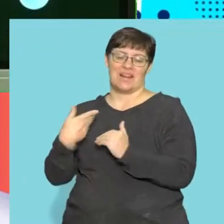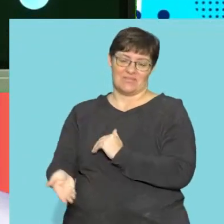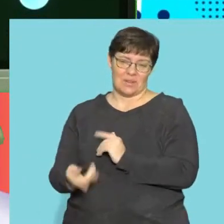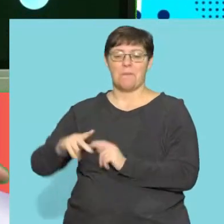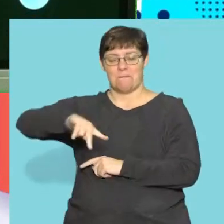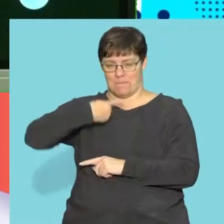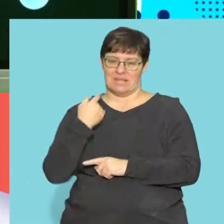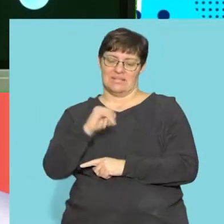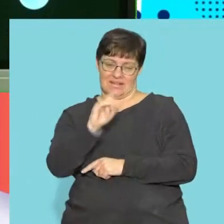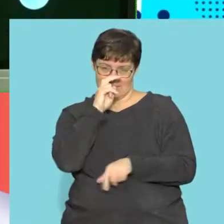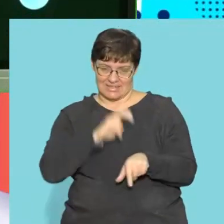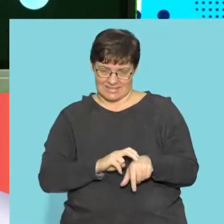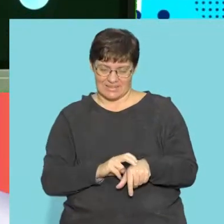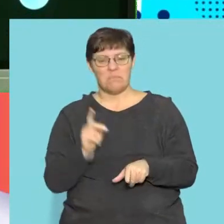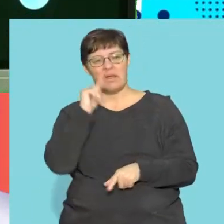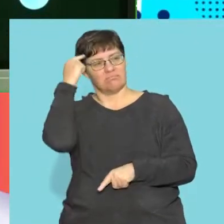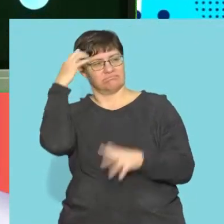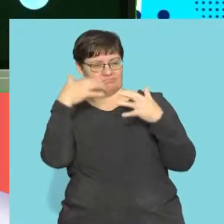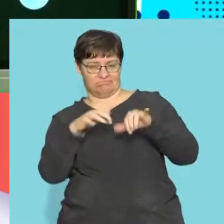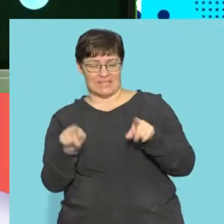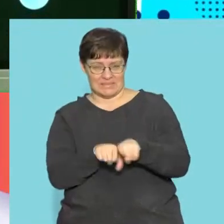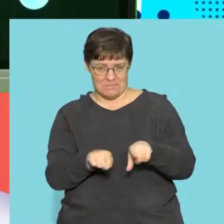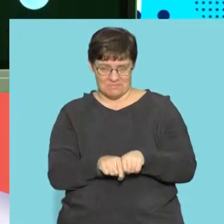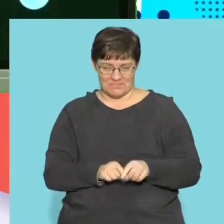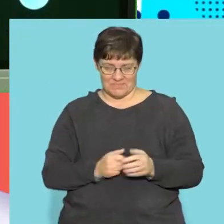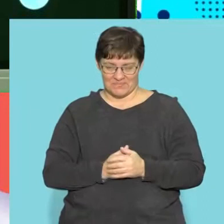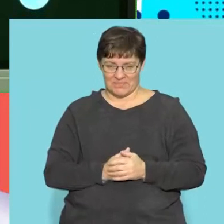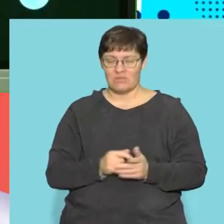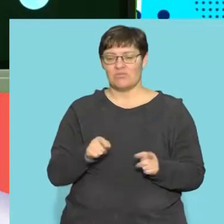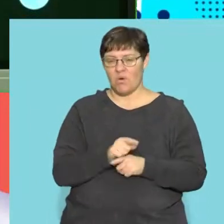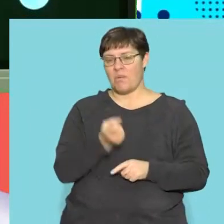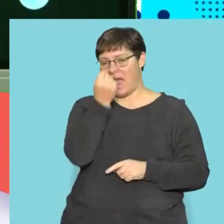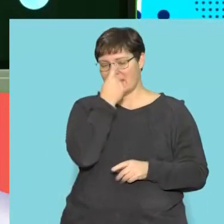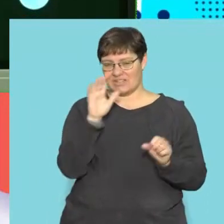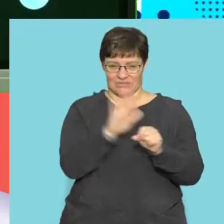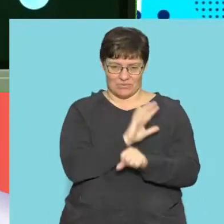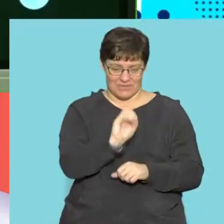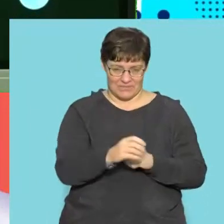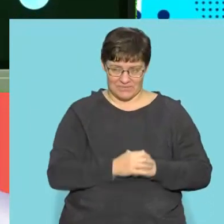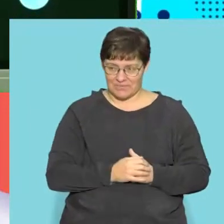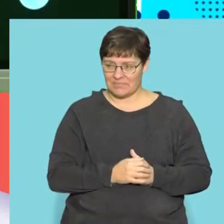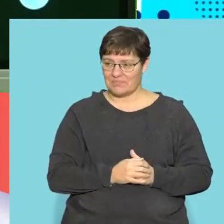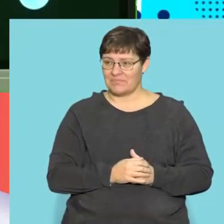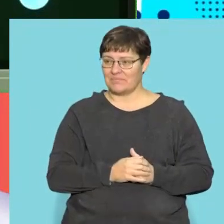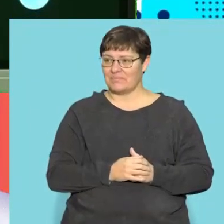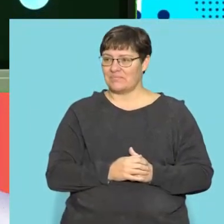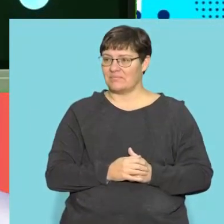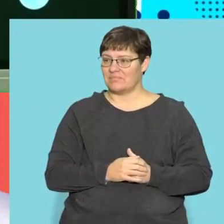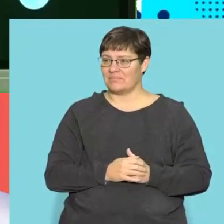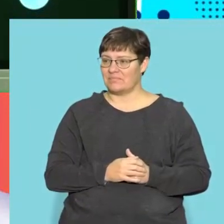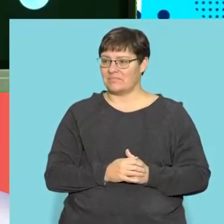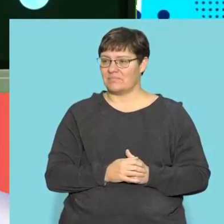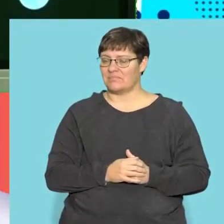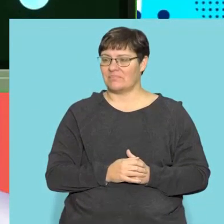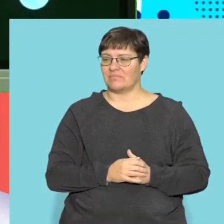which will be the 2,000 that you still need to pay. So that's just how you can think about it logically, so that it makes sense to you.